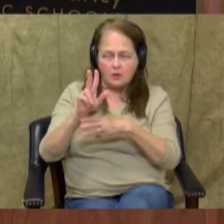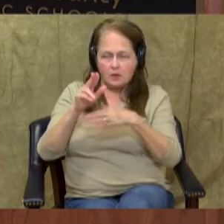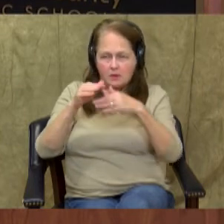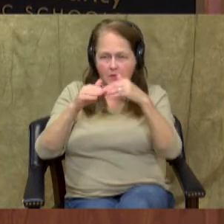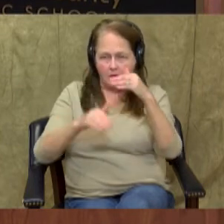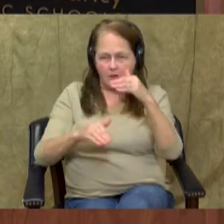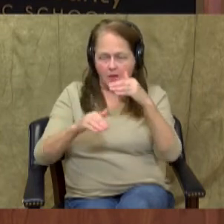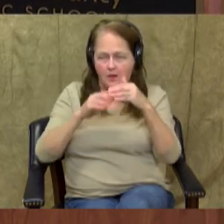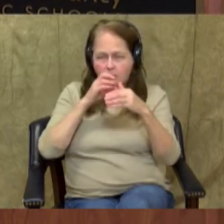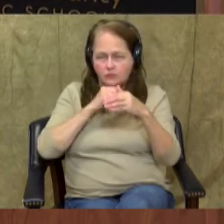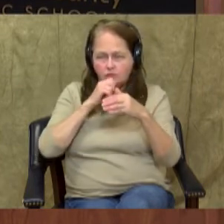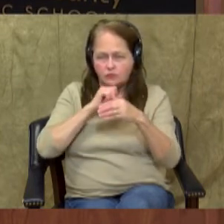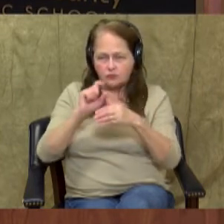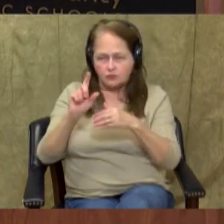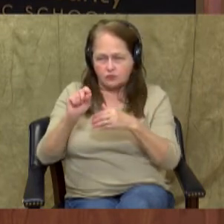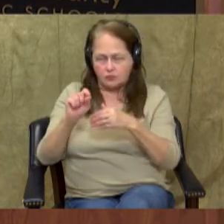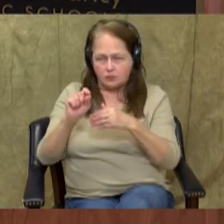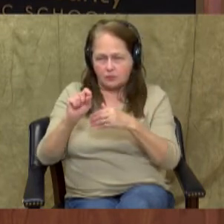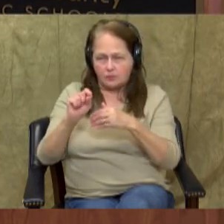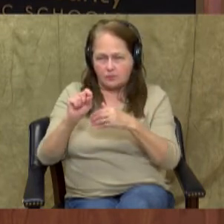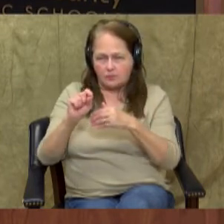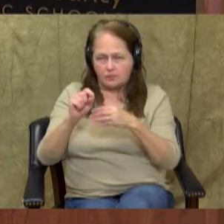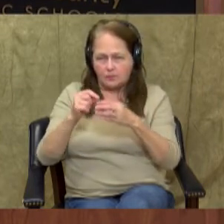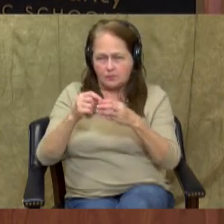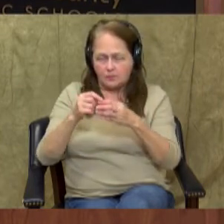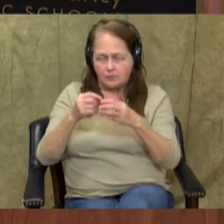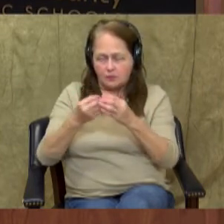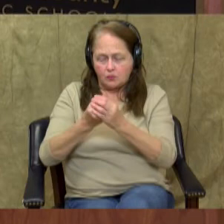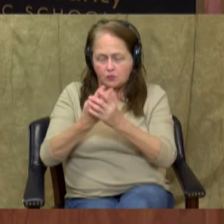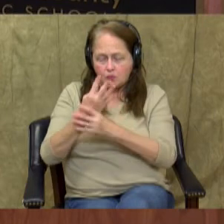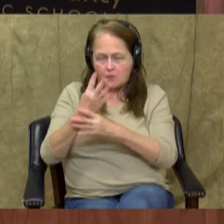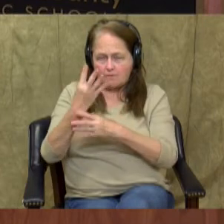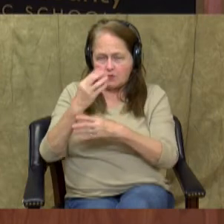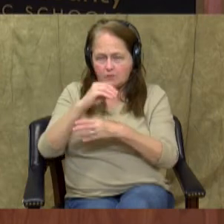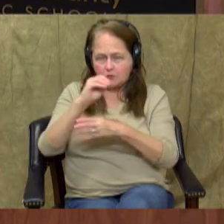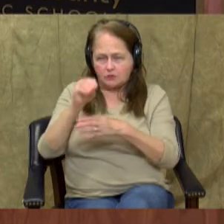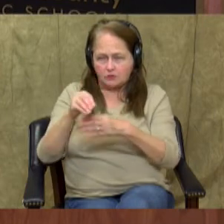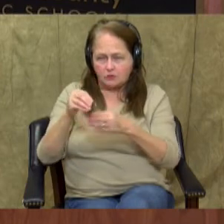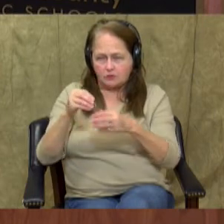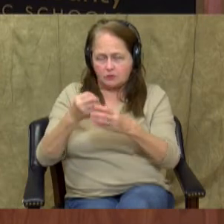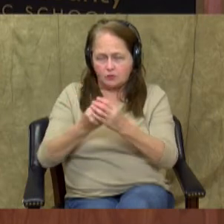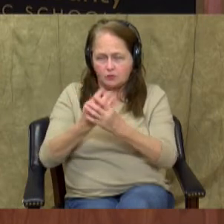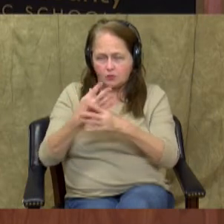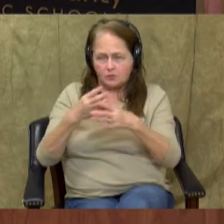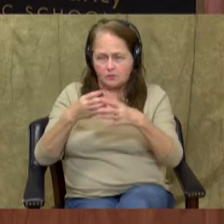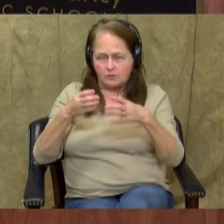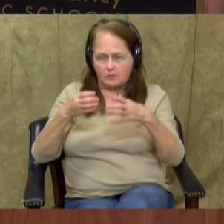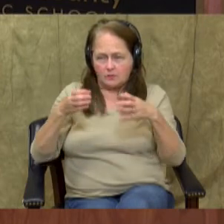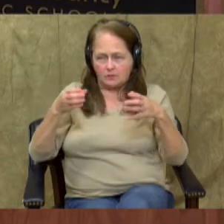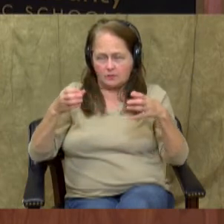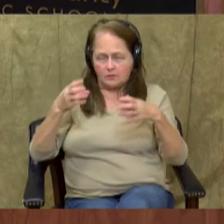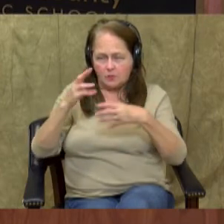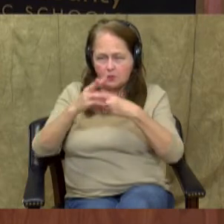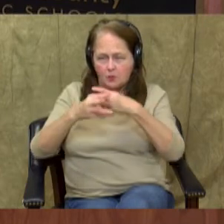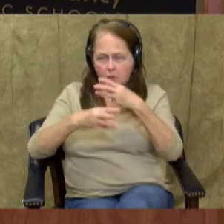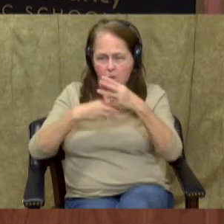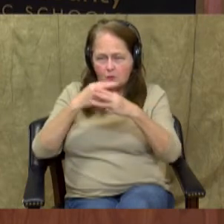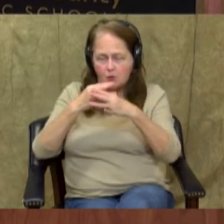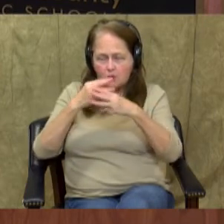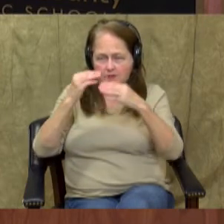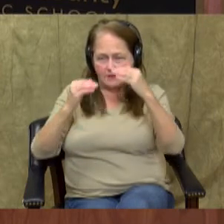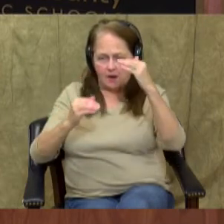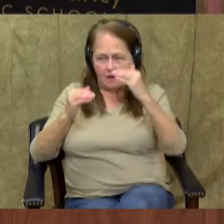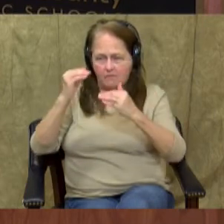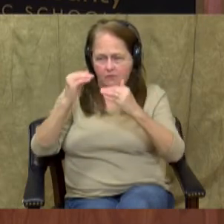which means it's a young population. It's growing at a 4% urban growth rate, which is higher than the world's average. And